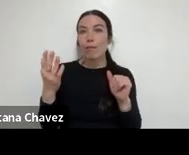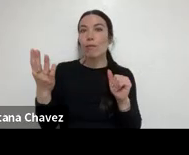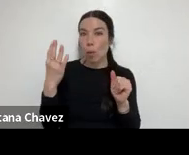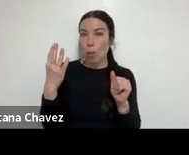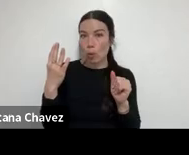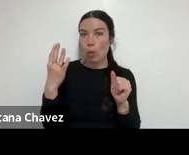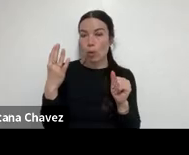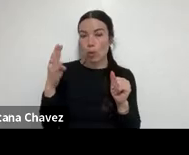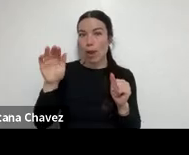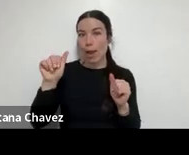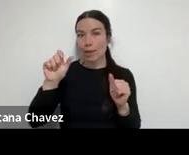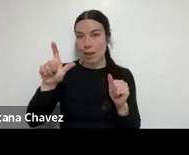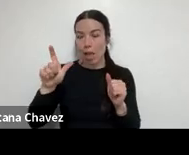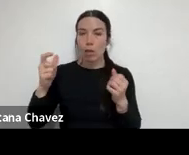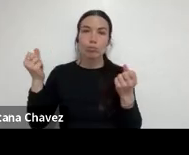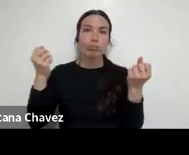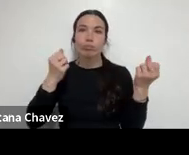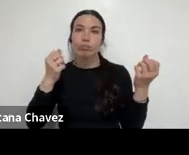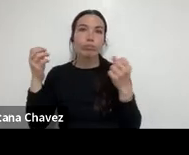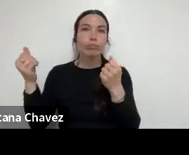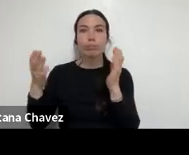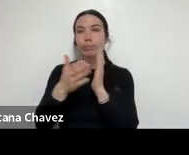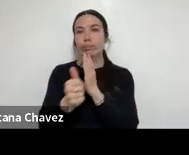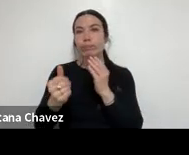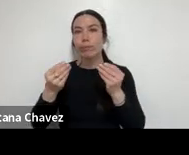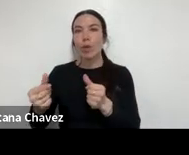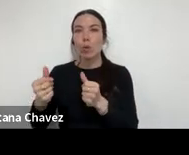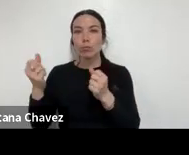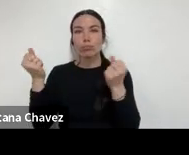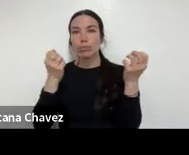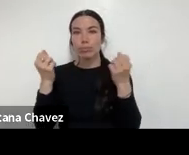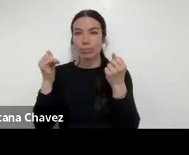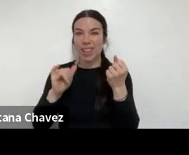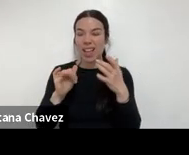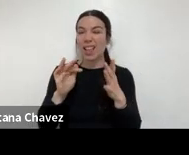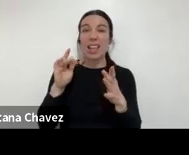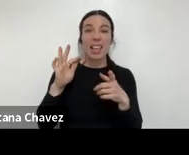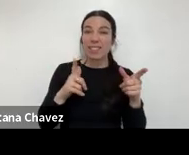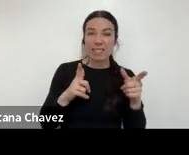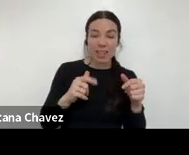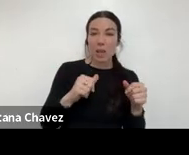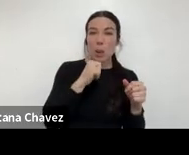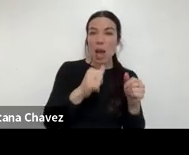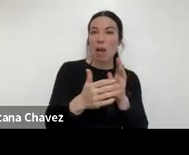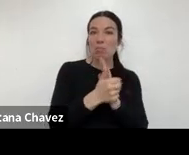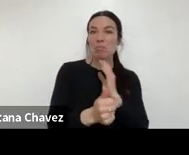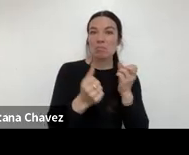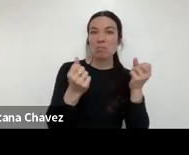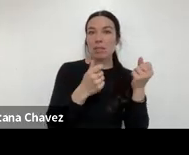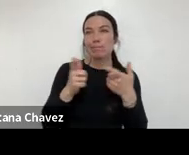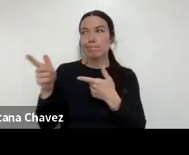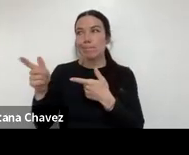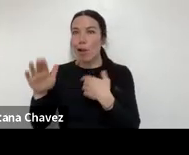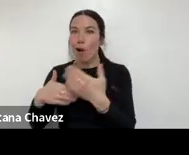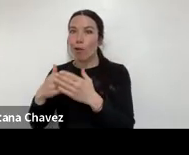to be very fluent on ASL, because all our class will be actually on that. Is there